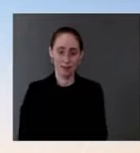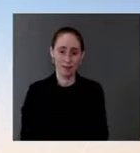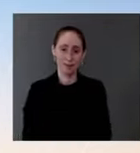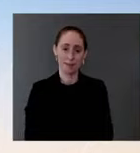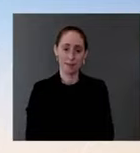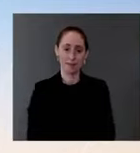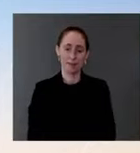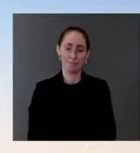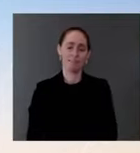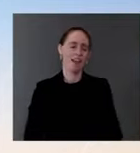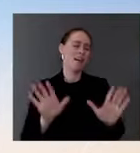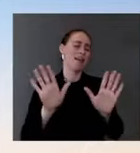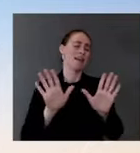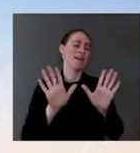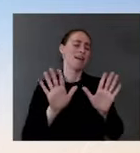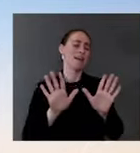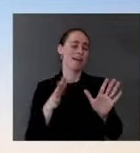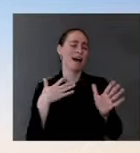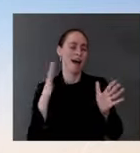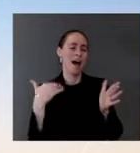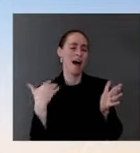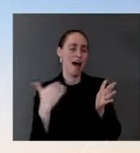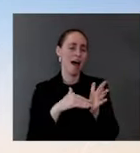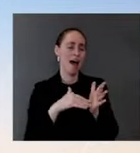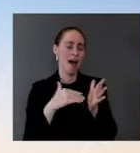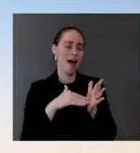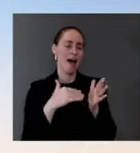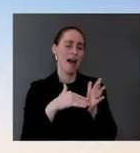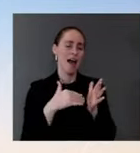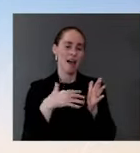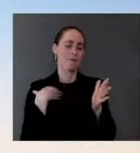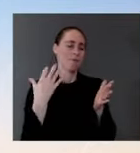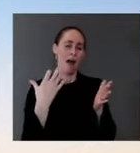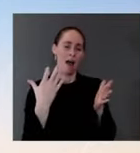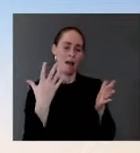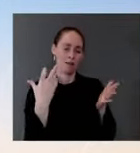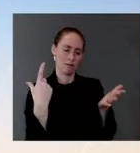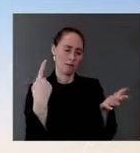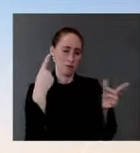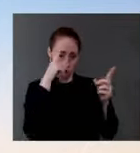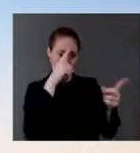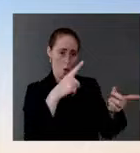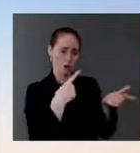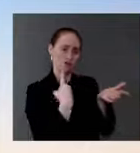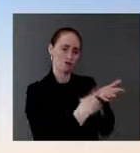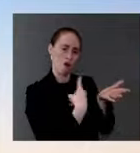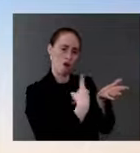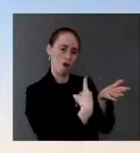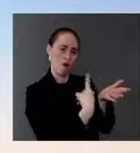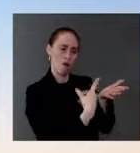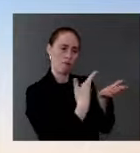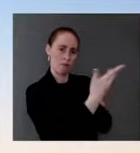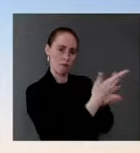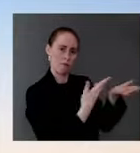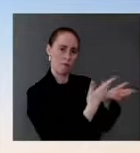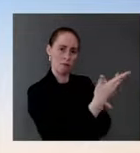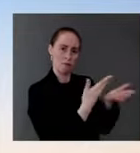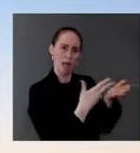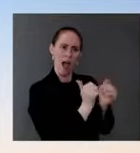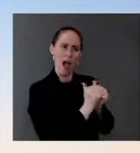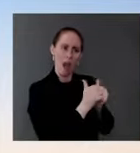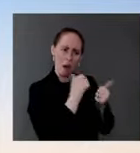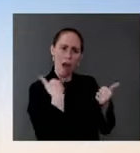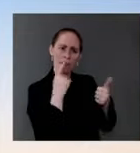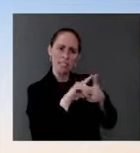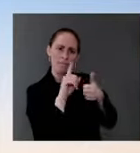to Jeff's earlier question, those could take a range of formats. There's decades of precedent on this, and a lot of formats that exist where